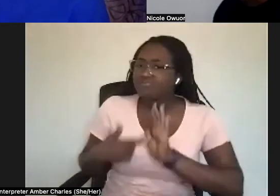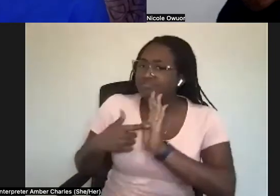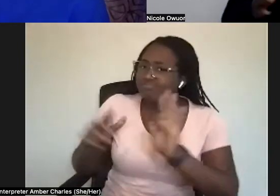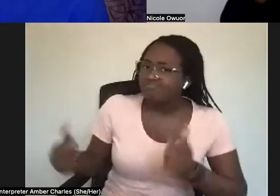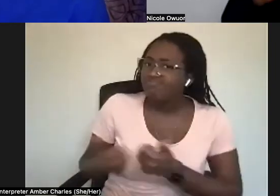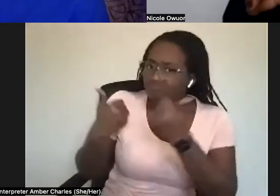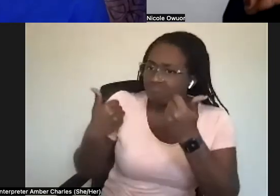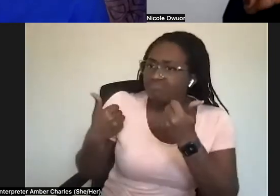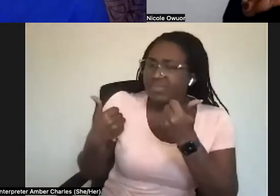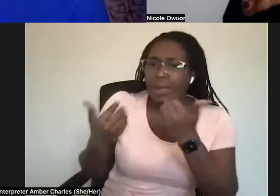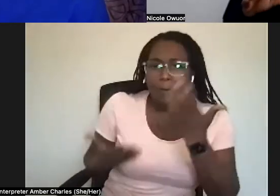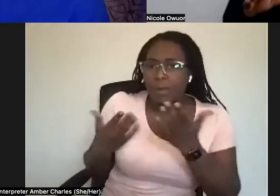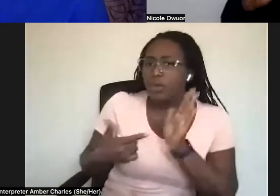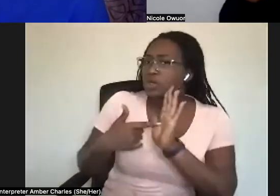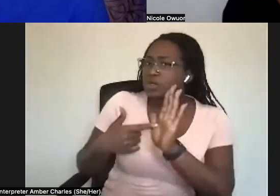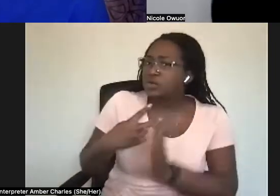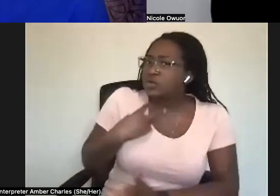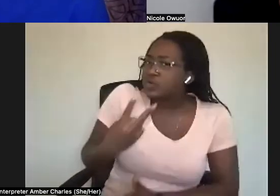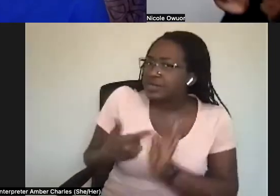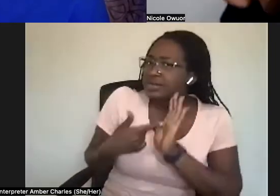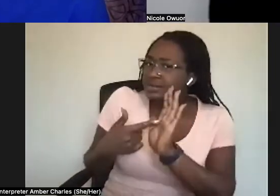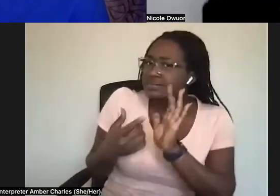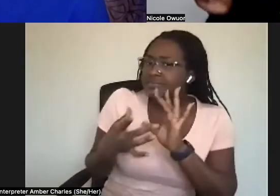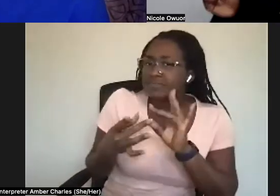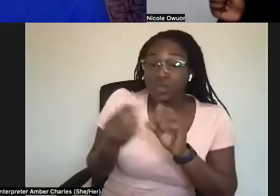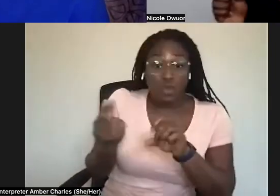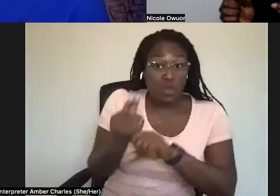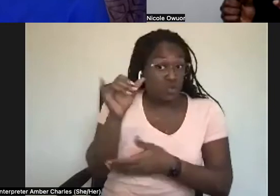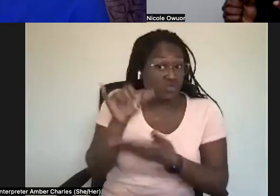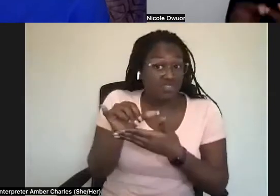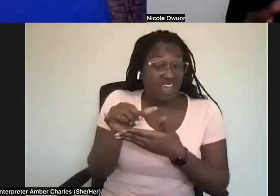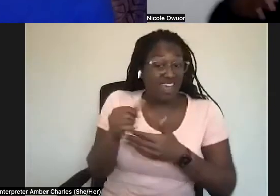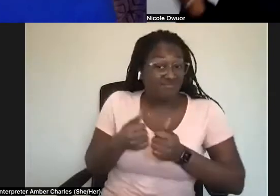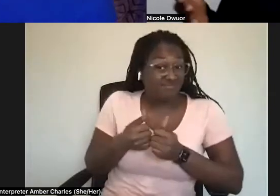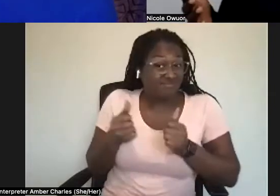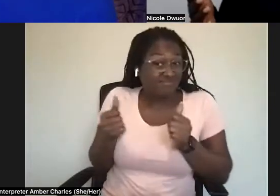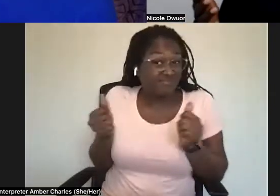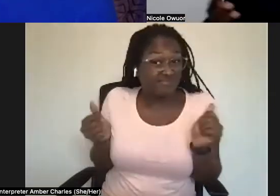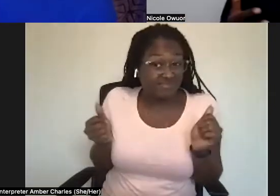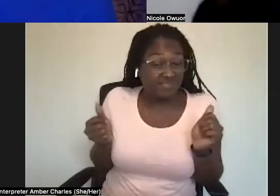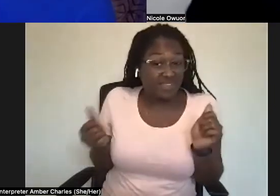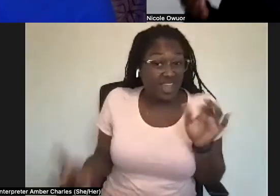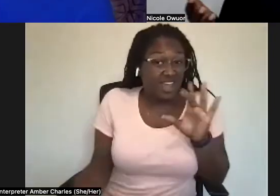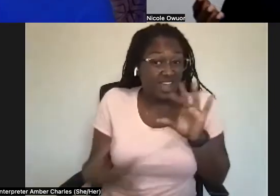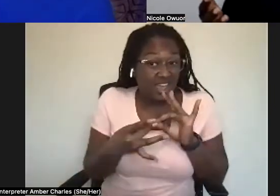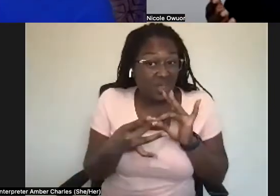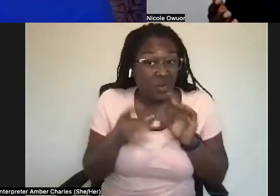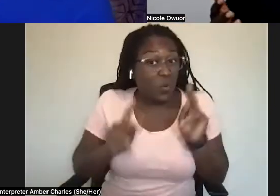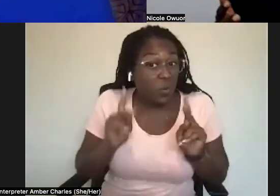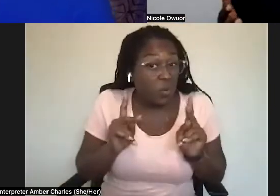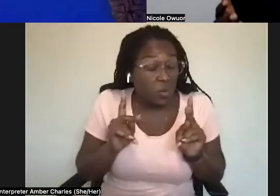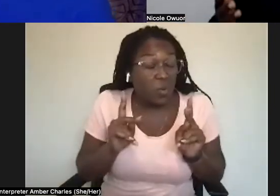feeling, and use that very strategic vulnerability to connect with people who affirm